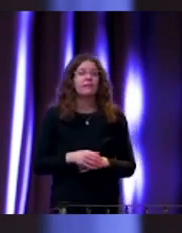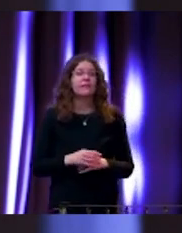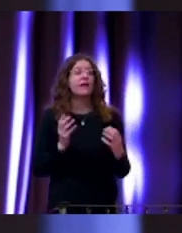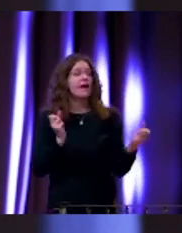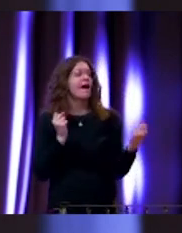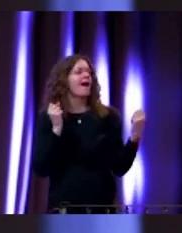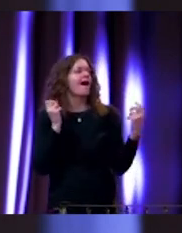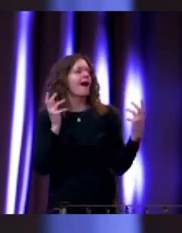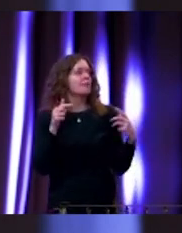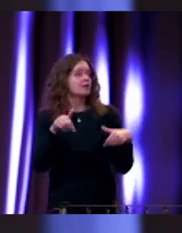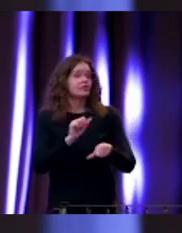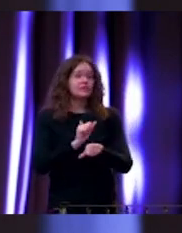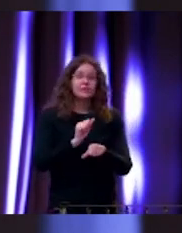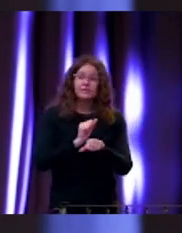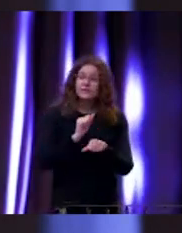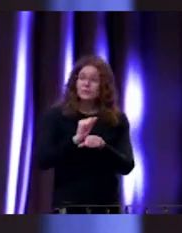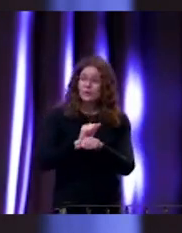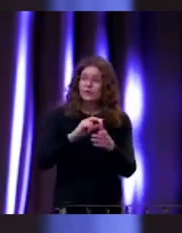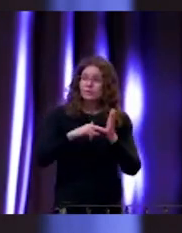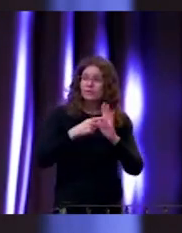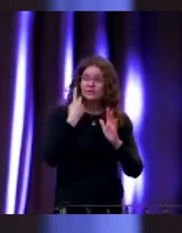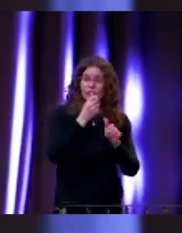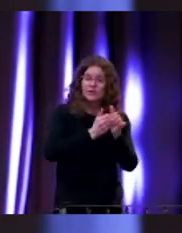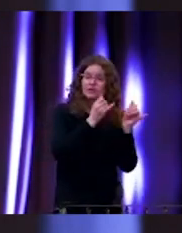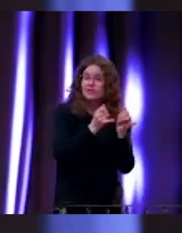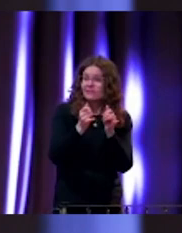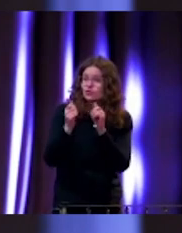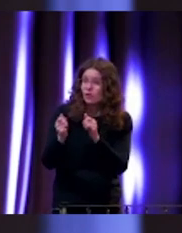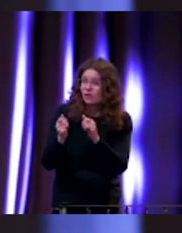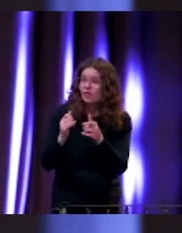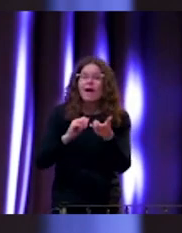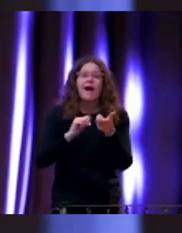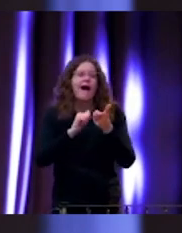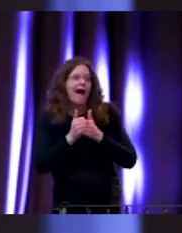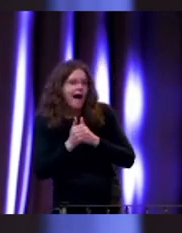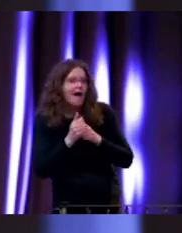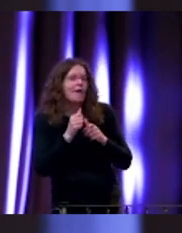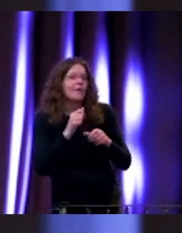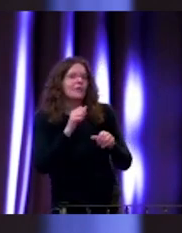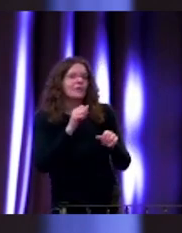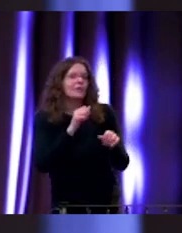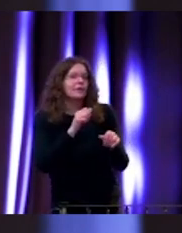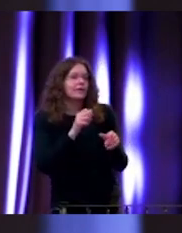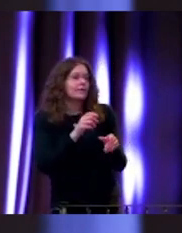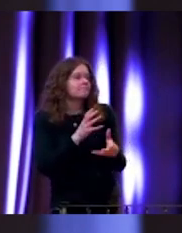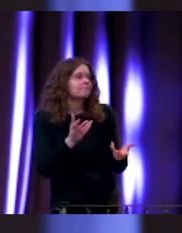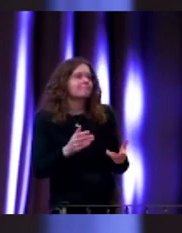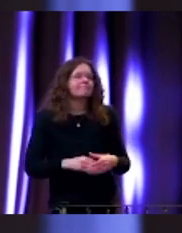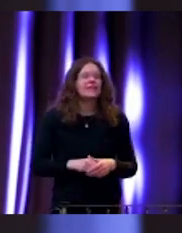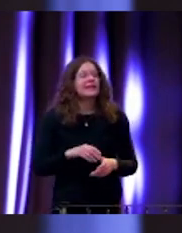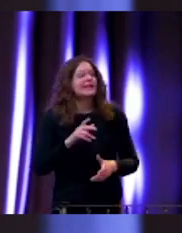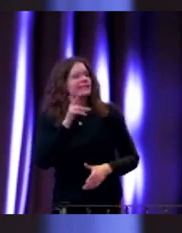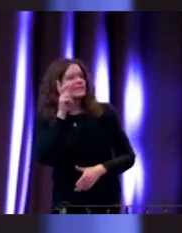journey, yourself, to the folks around you, and how that piece alone translates into everything that we're